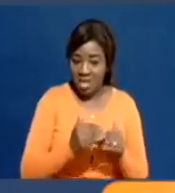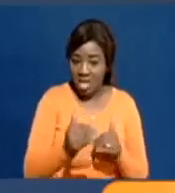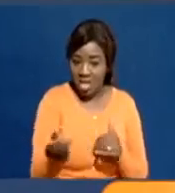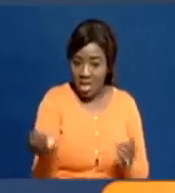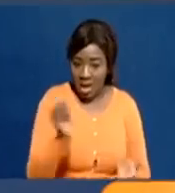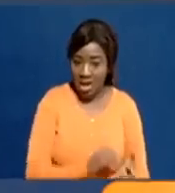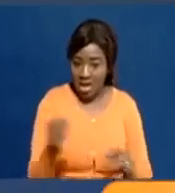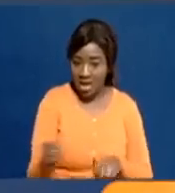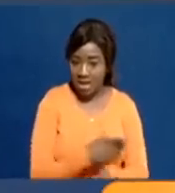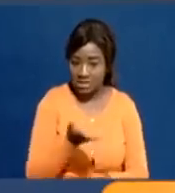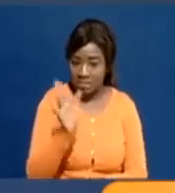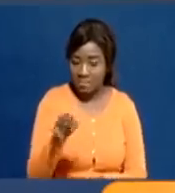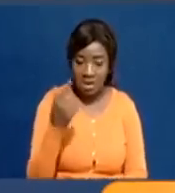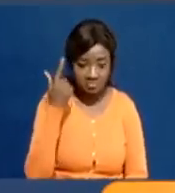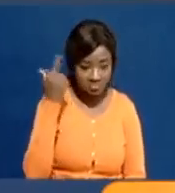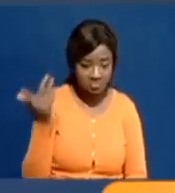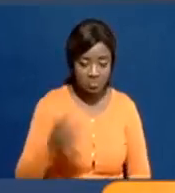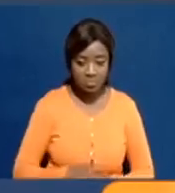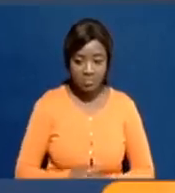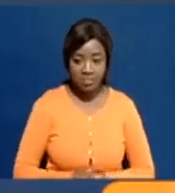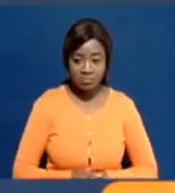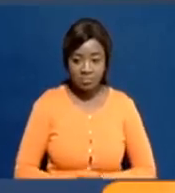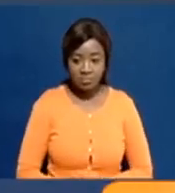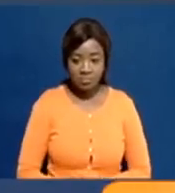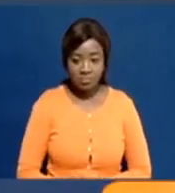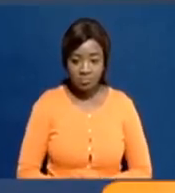into another case, another bout?